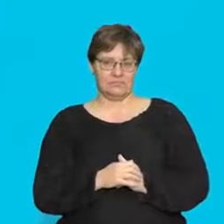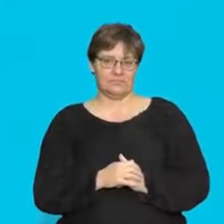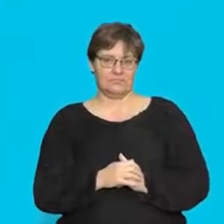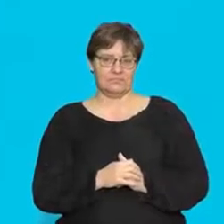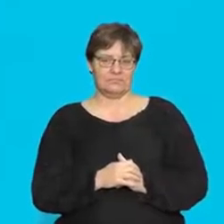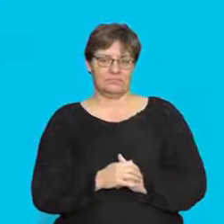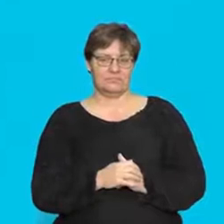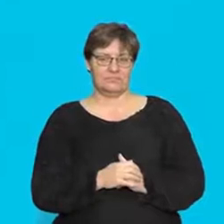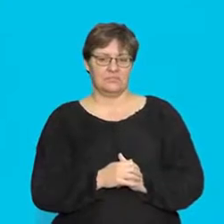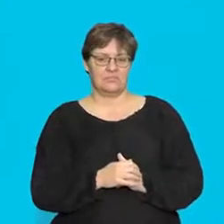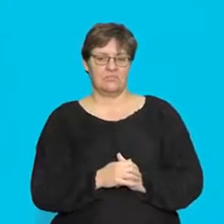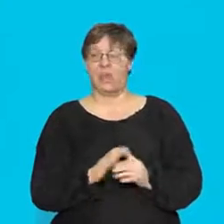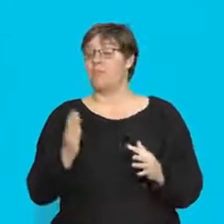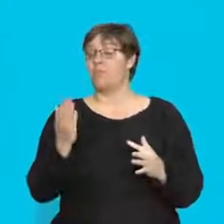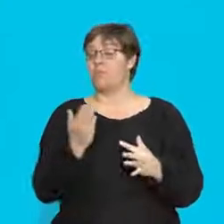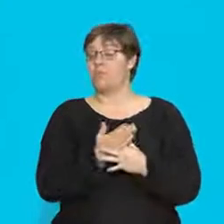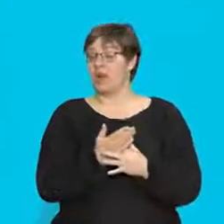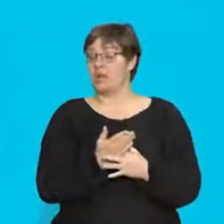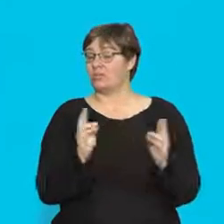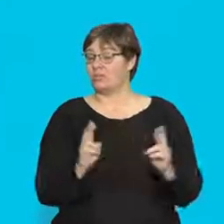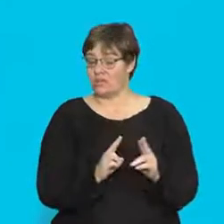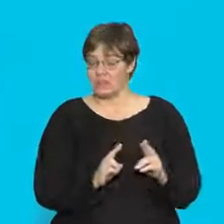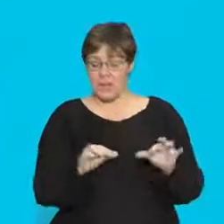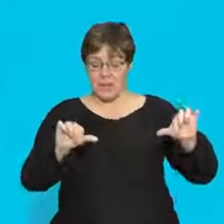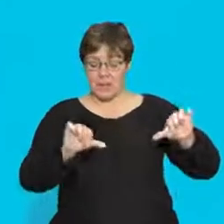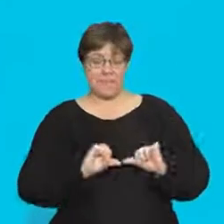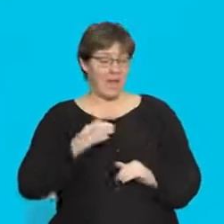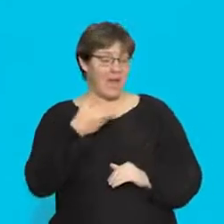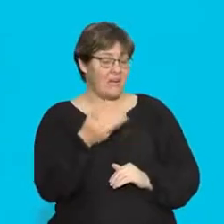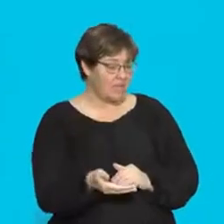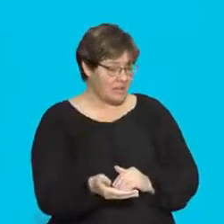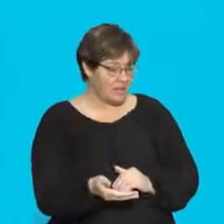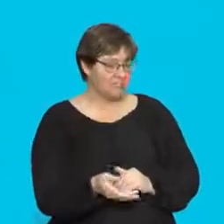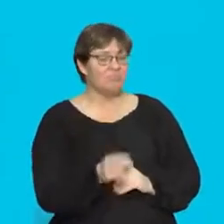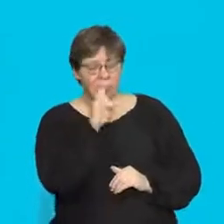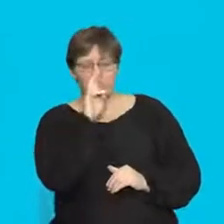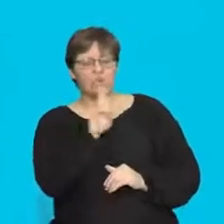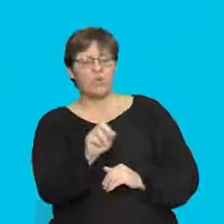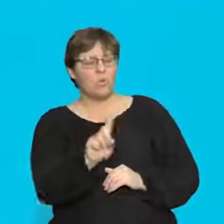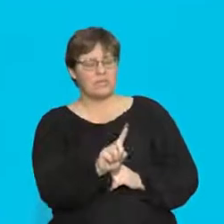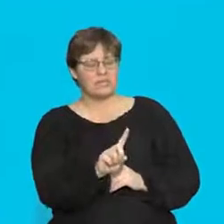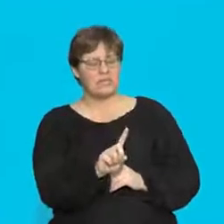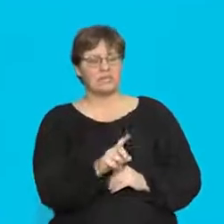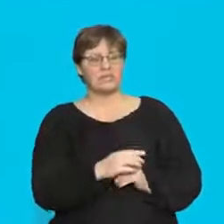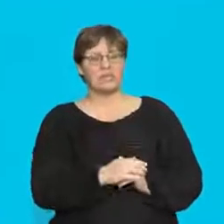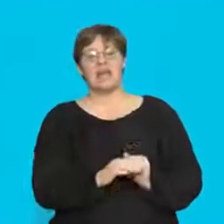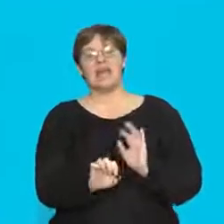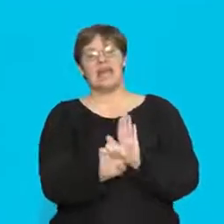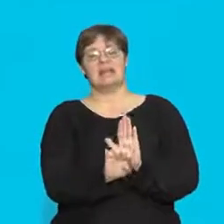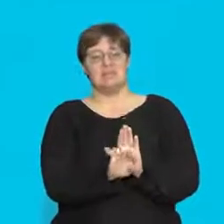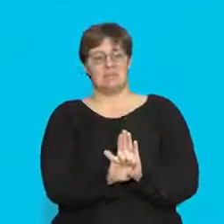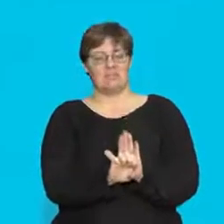We're going to take a short break now, and when we come back, we're going to look at our next